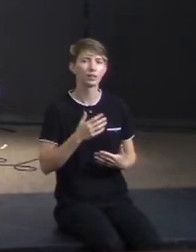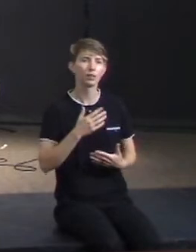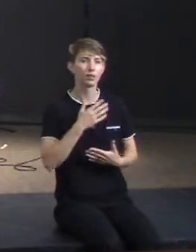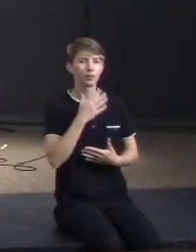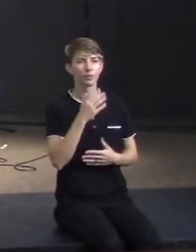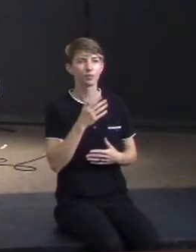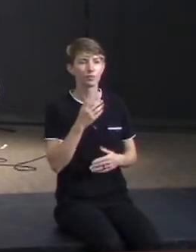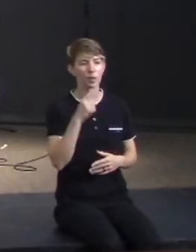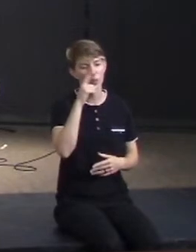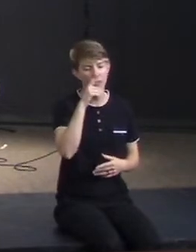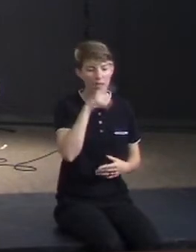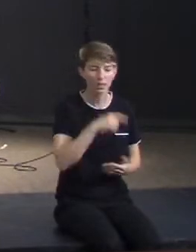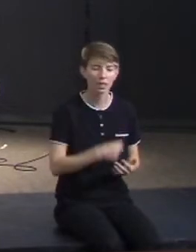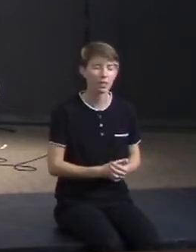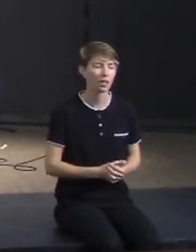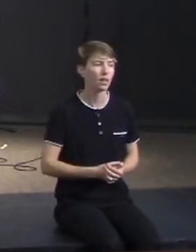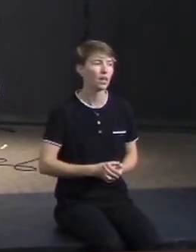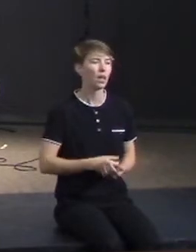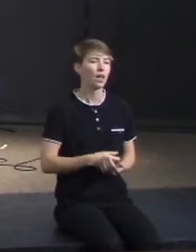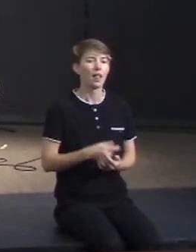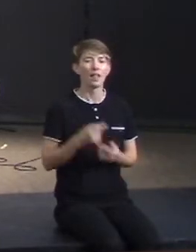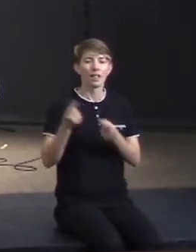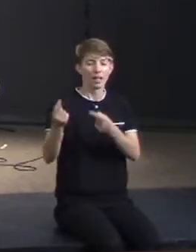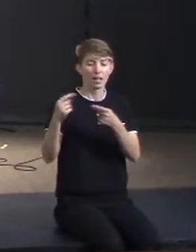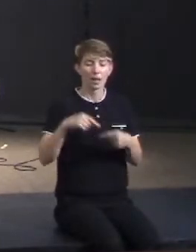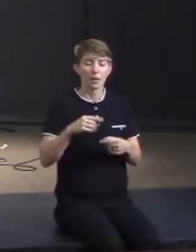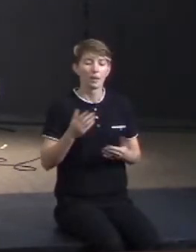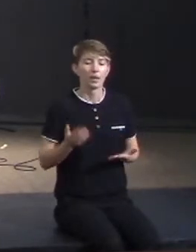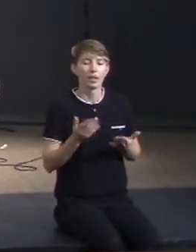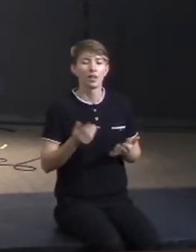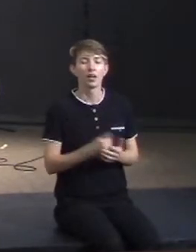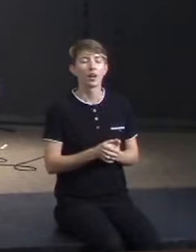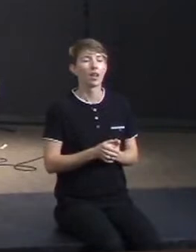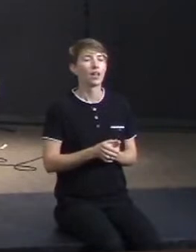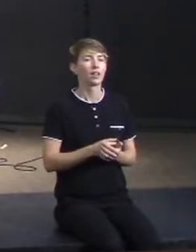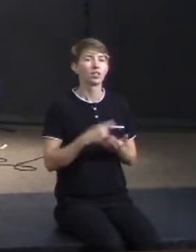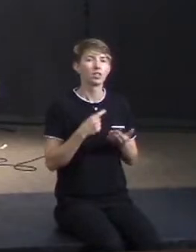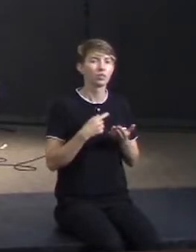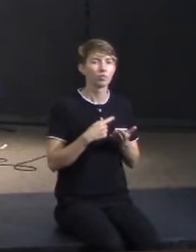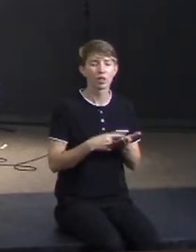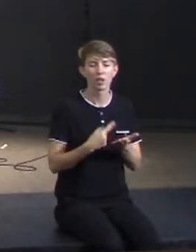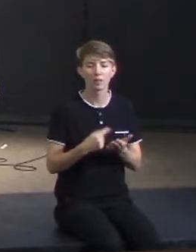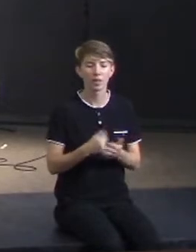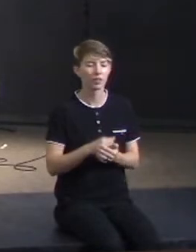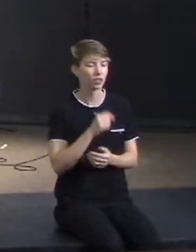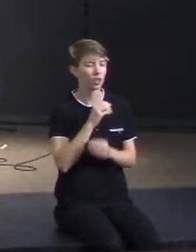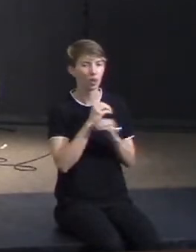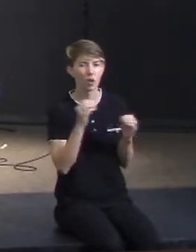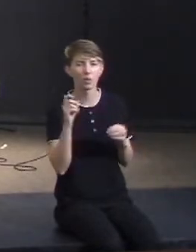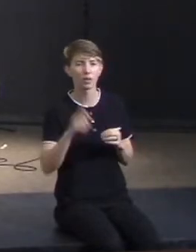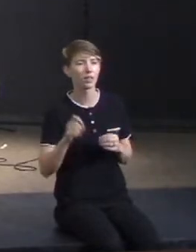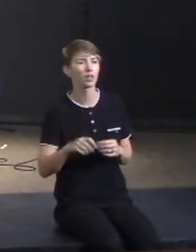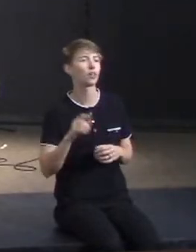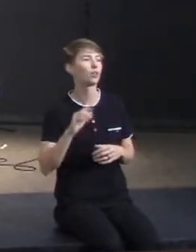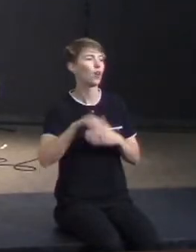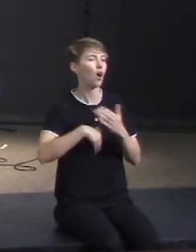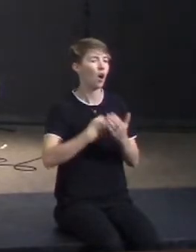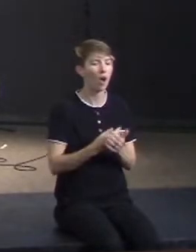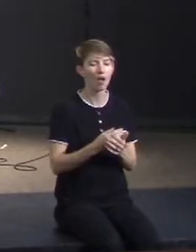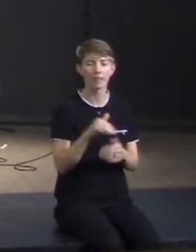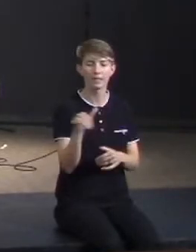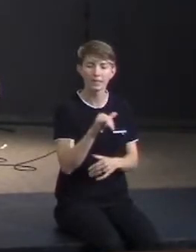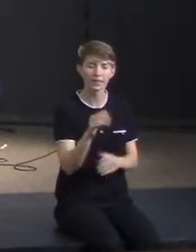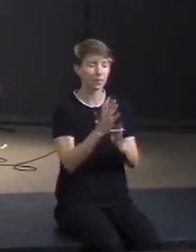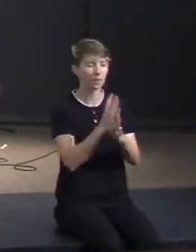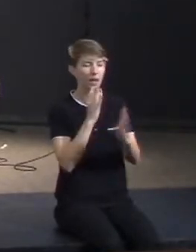When they come and hear the repentance being preached, when they talk about there is no need, you're all in the same line, you're all equal, the